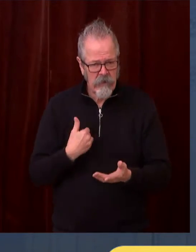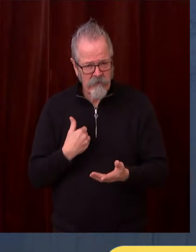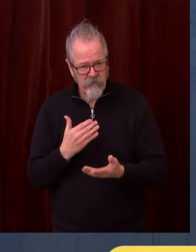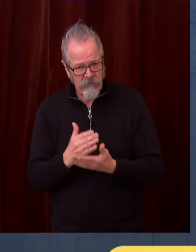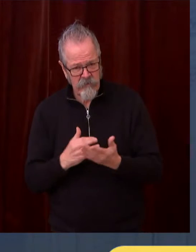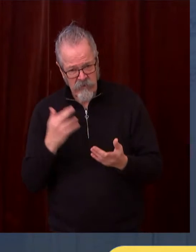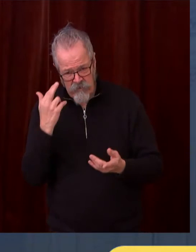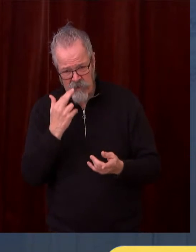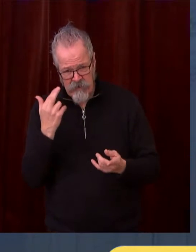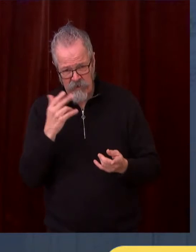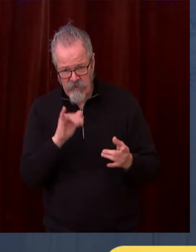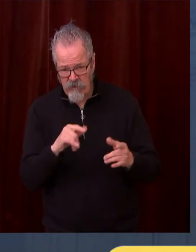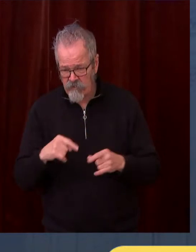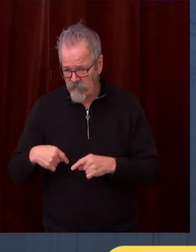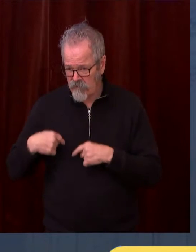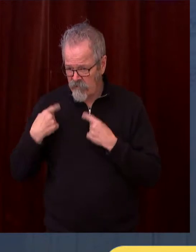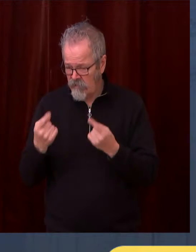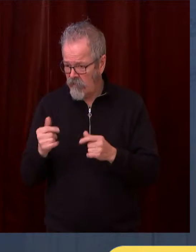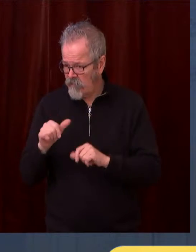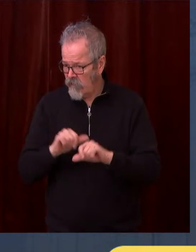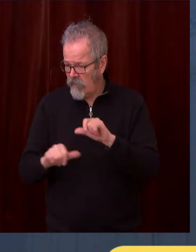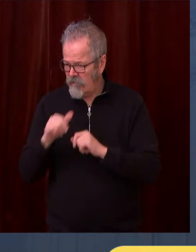Doctors, do you want to address the children issue?